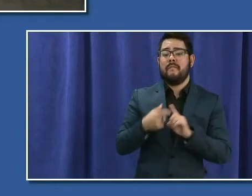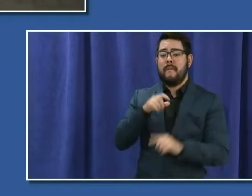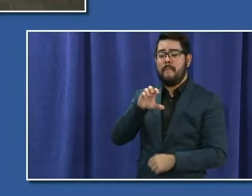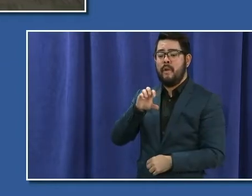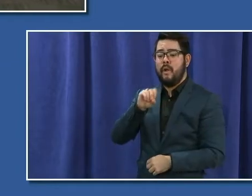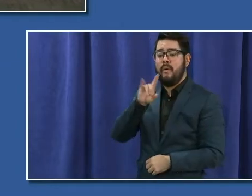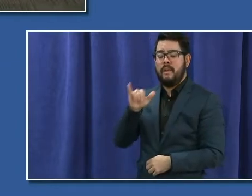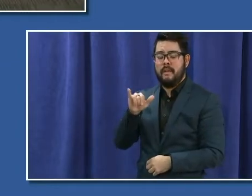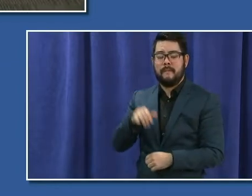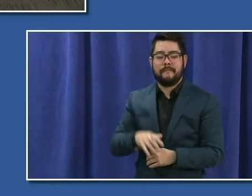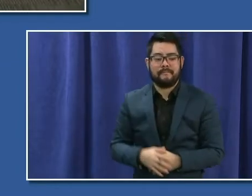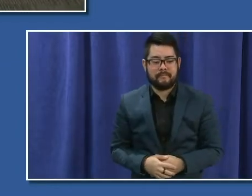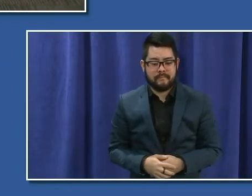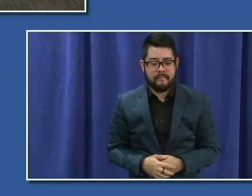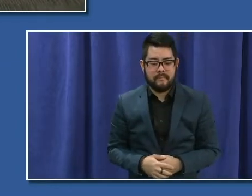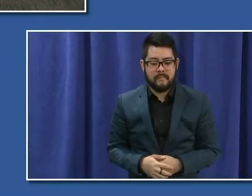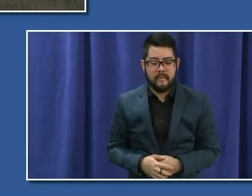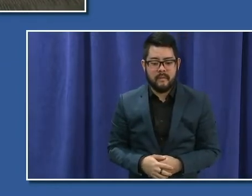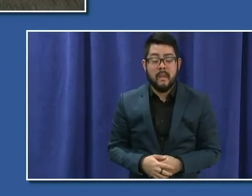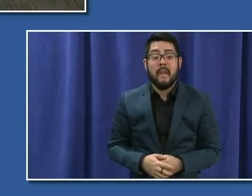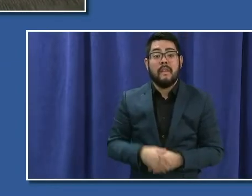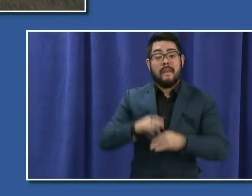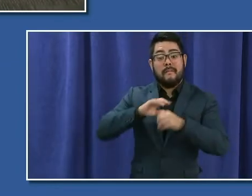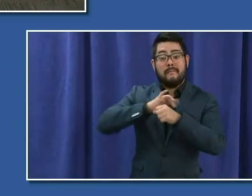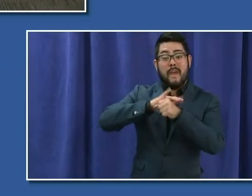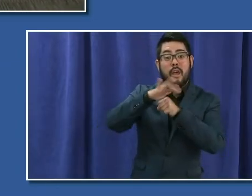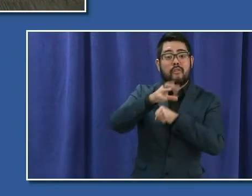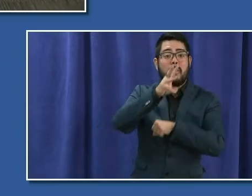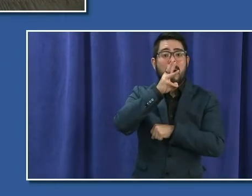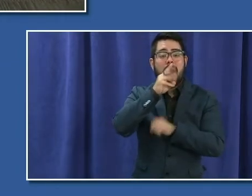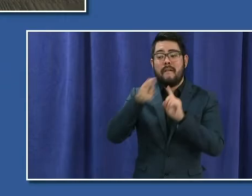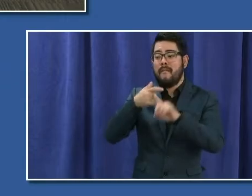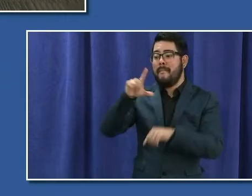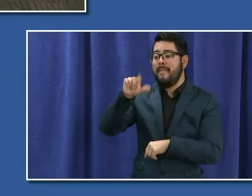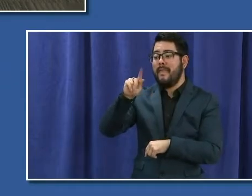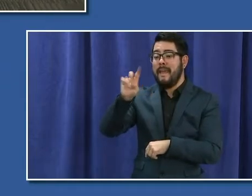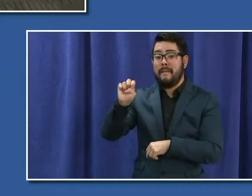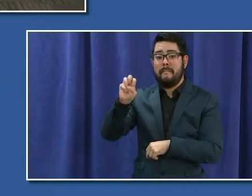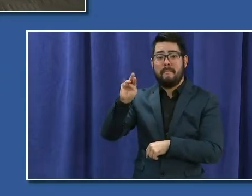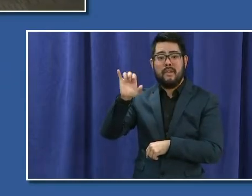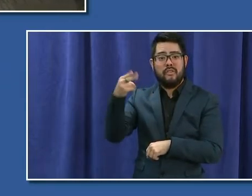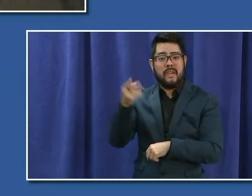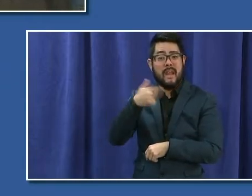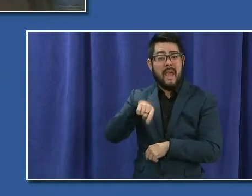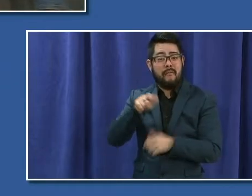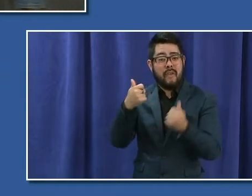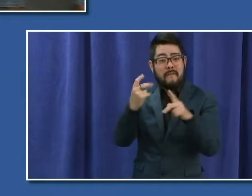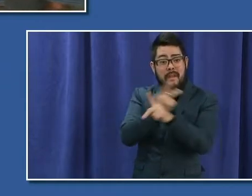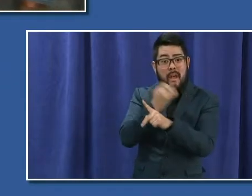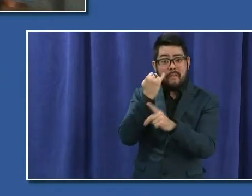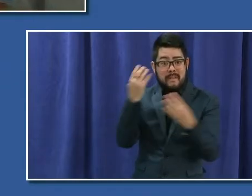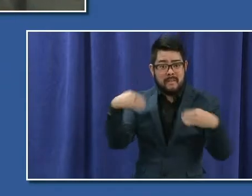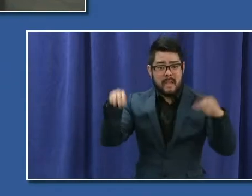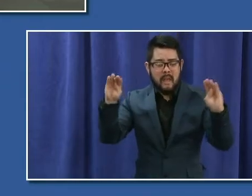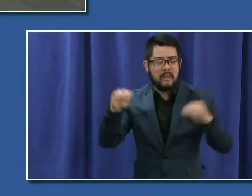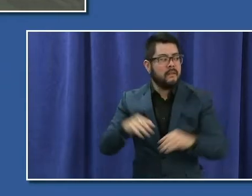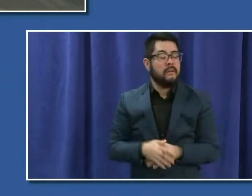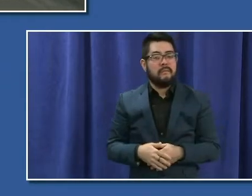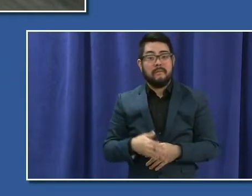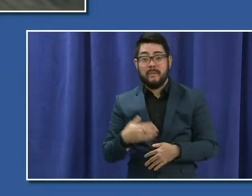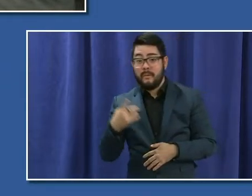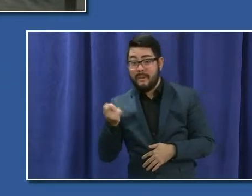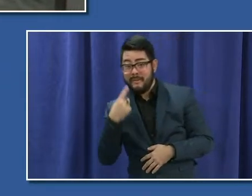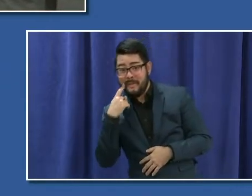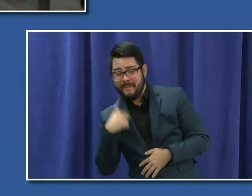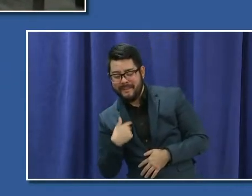the idea of selling all the extra water in Lake Michigan been explored? So I guess that question's for me. That is for you. All right. Sounds like a